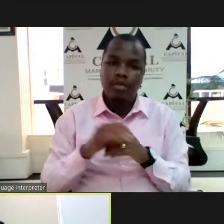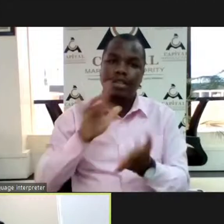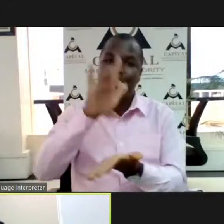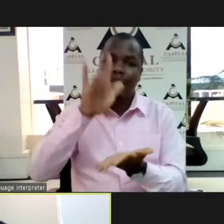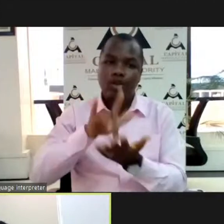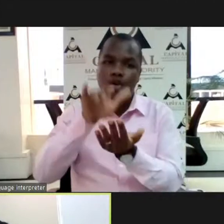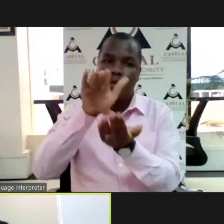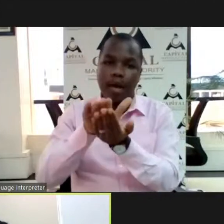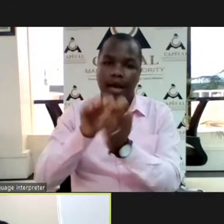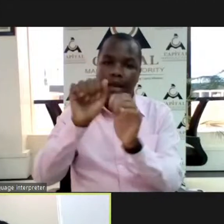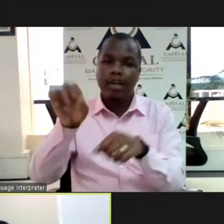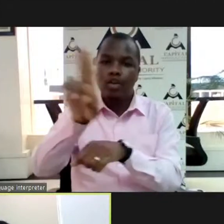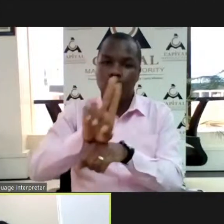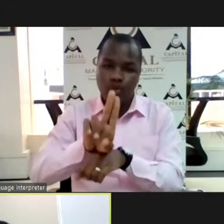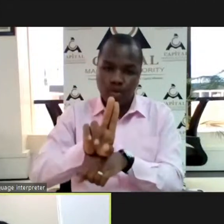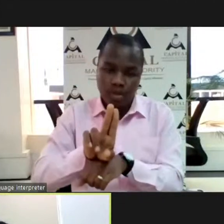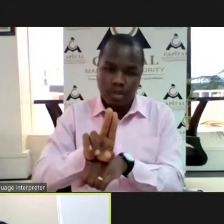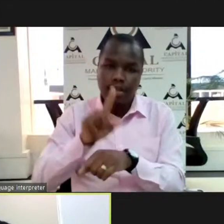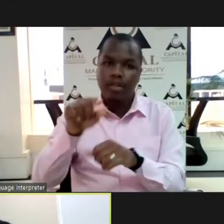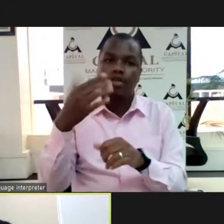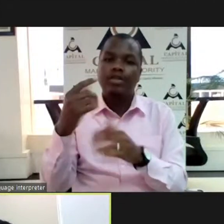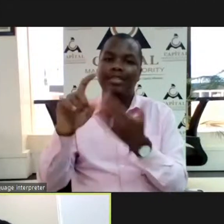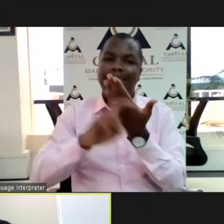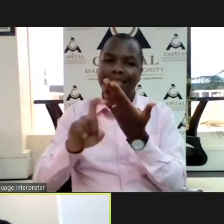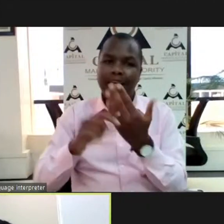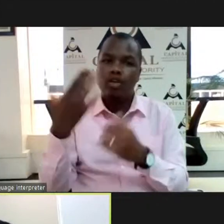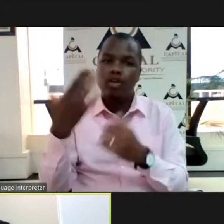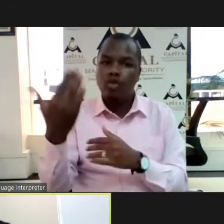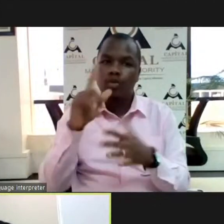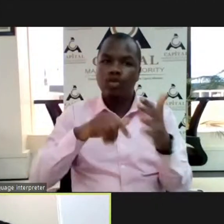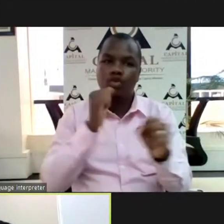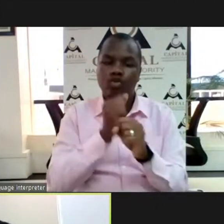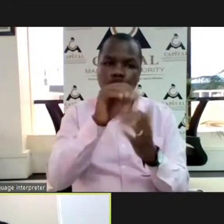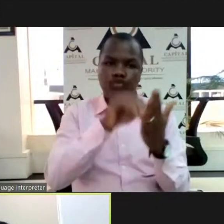can use scanned documents. So what you would do is fill out the